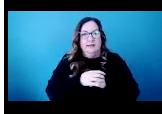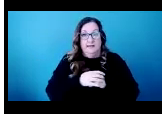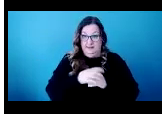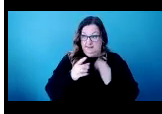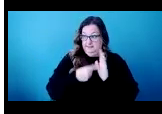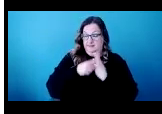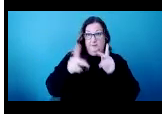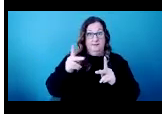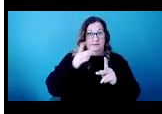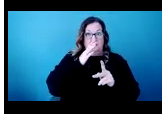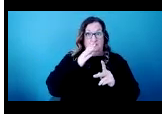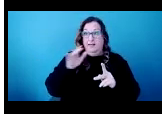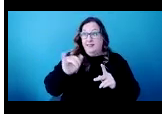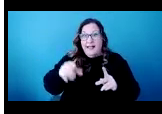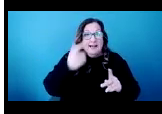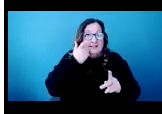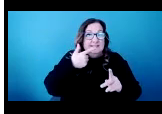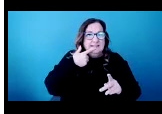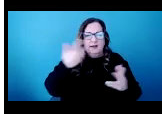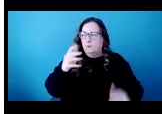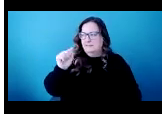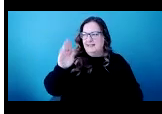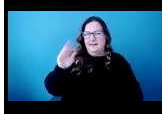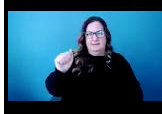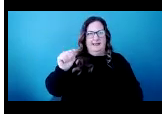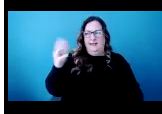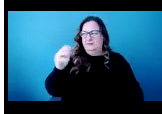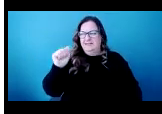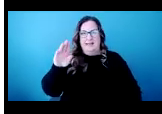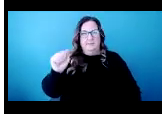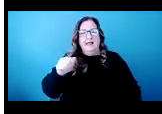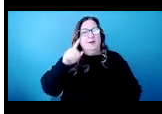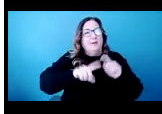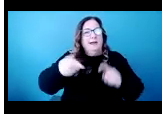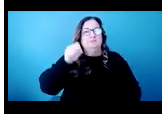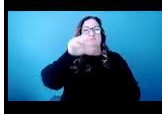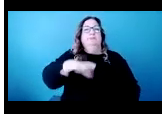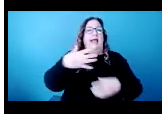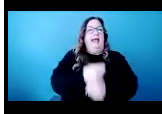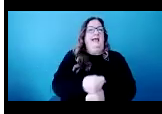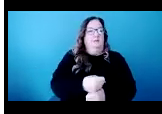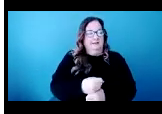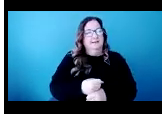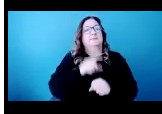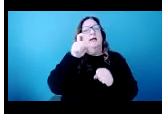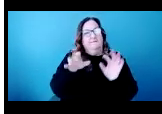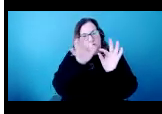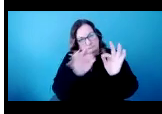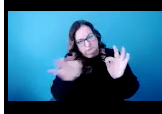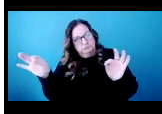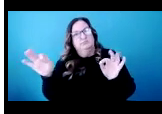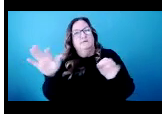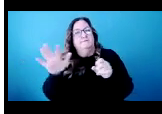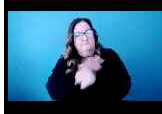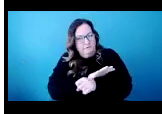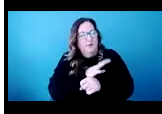ABA? Don't assume that they know what the acronyms are that you're using. Try to spell them out and explain them